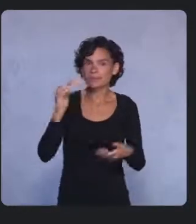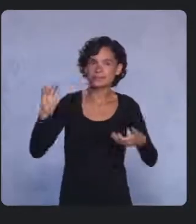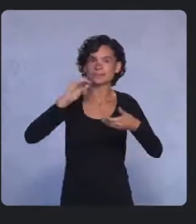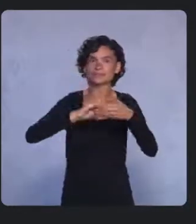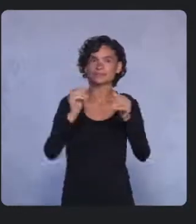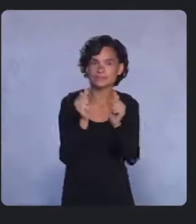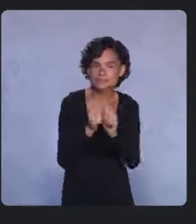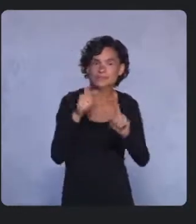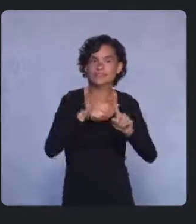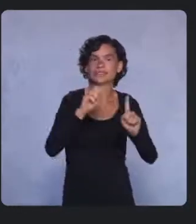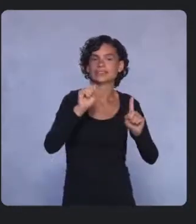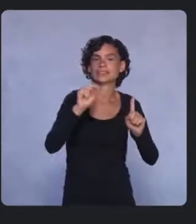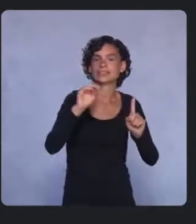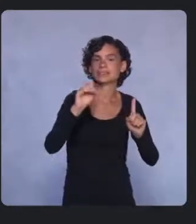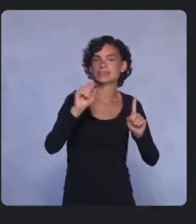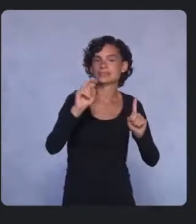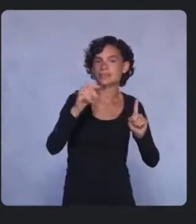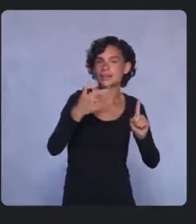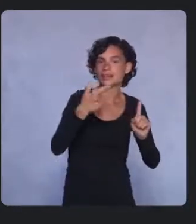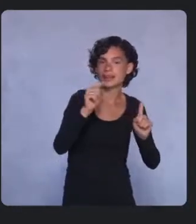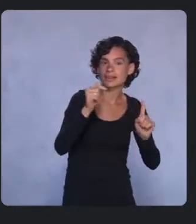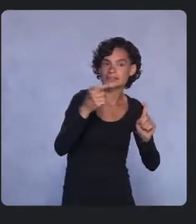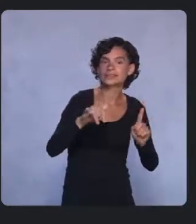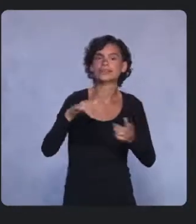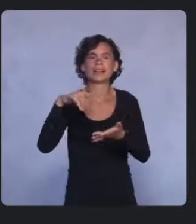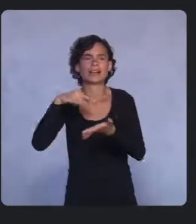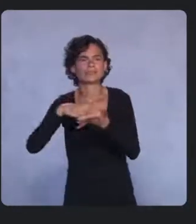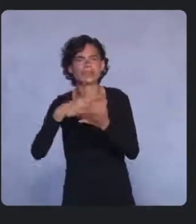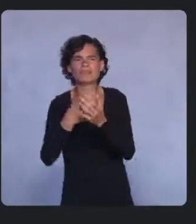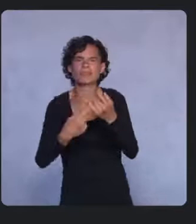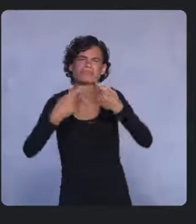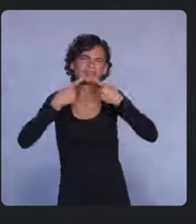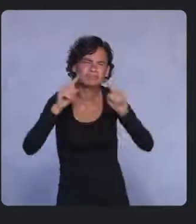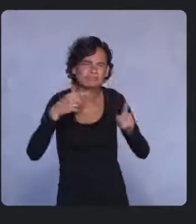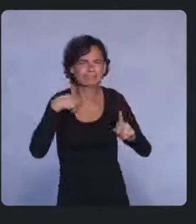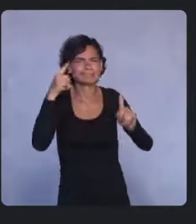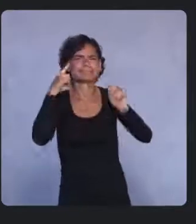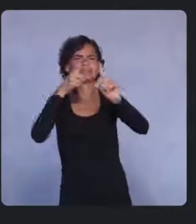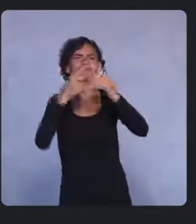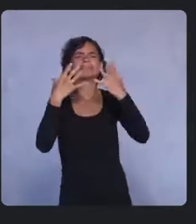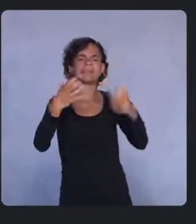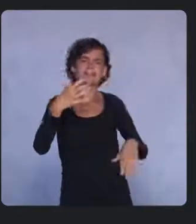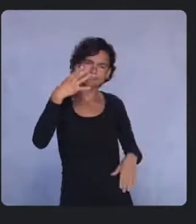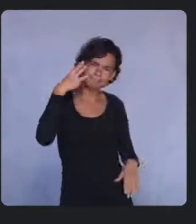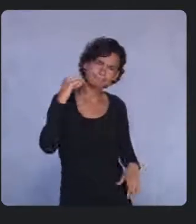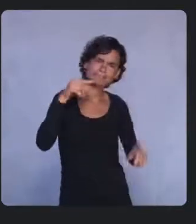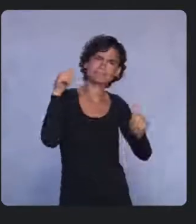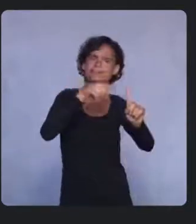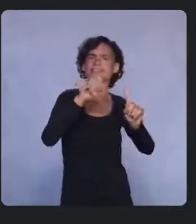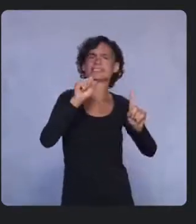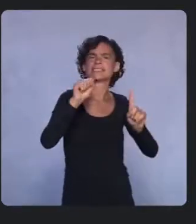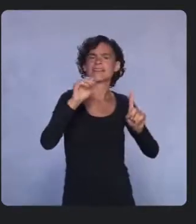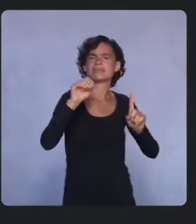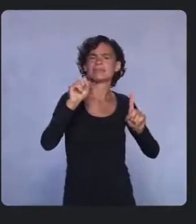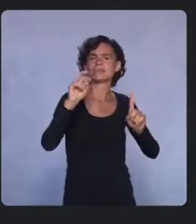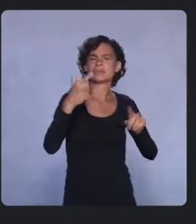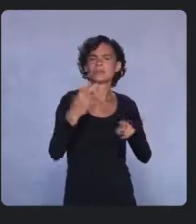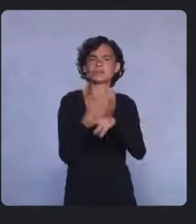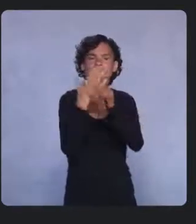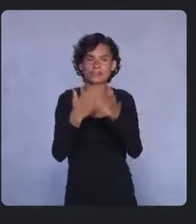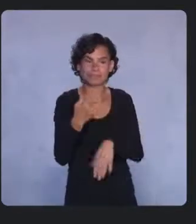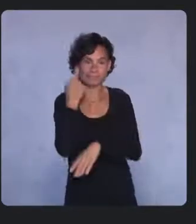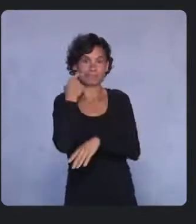successful. We strive to create innovative experiences for Samsung Galaxy users. Most recently, we